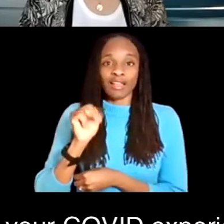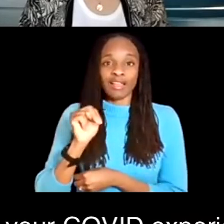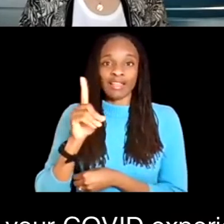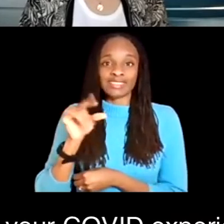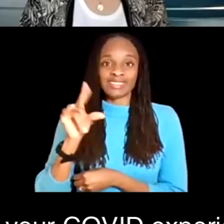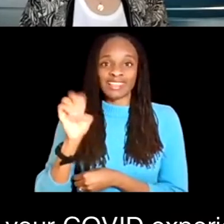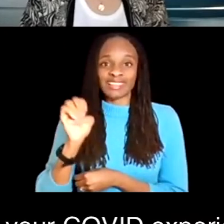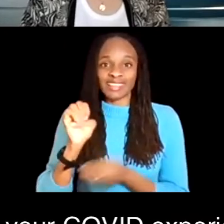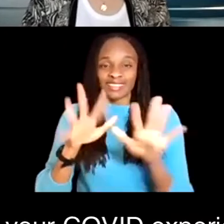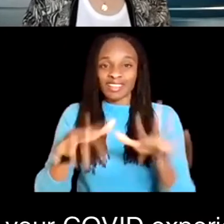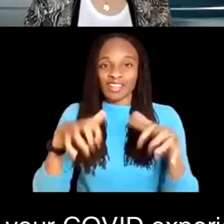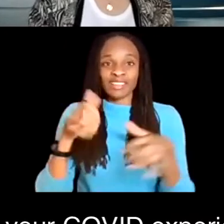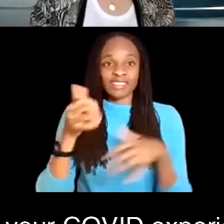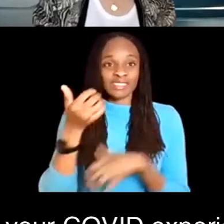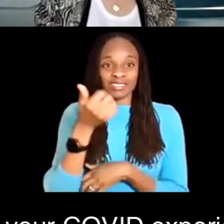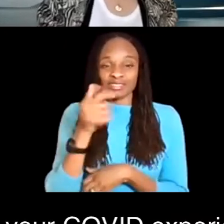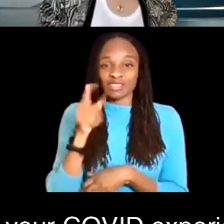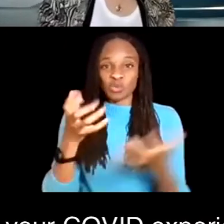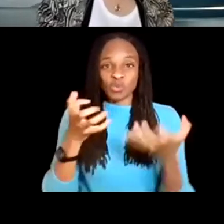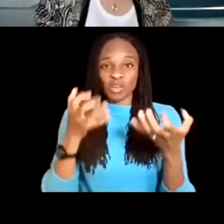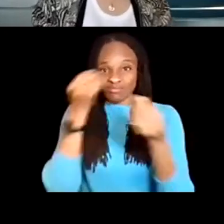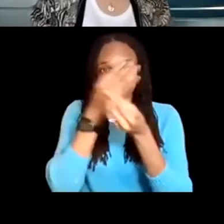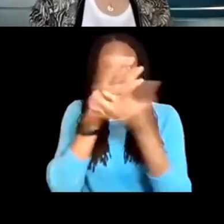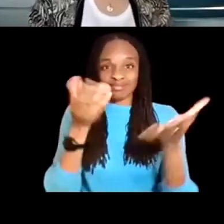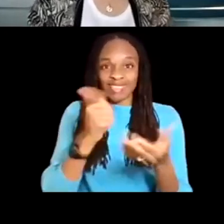about your COVID experience that they might not?